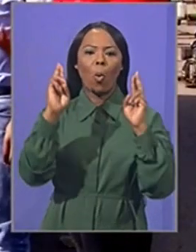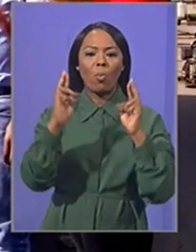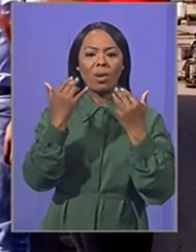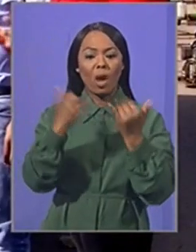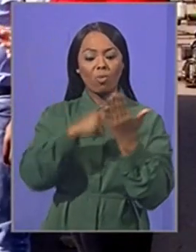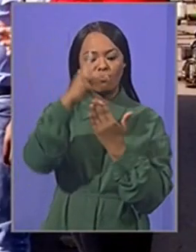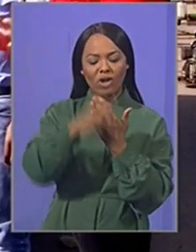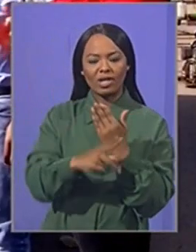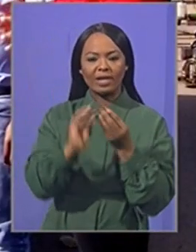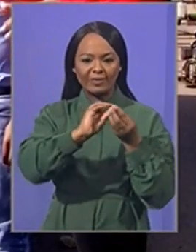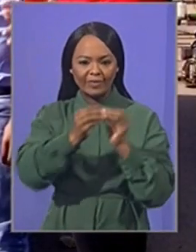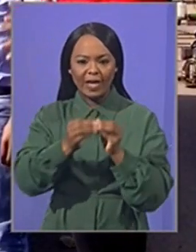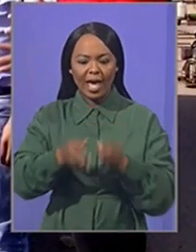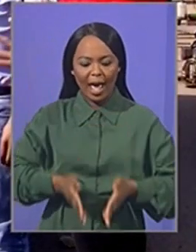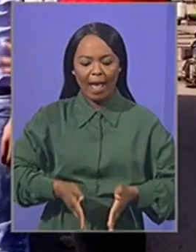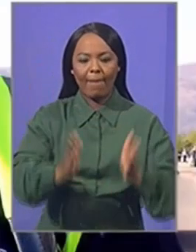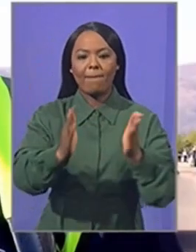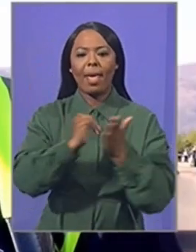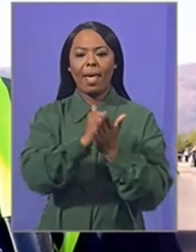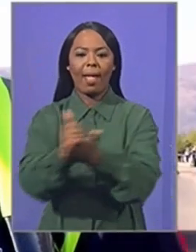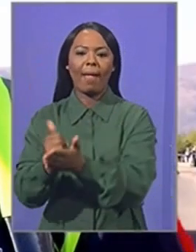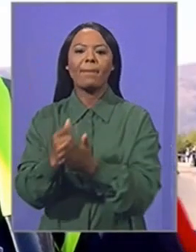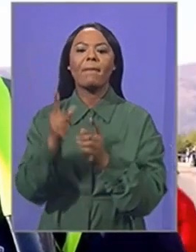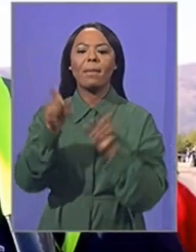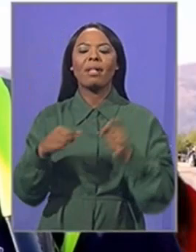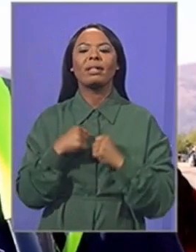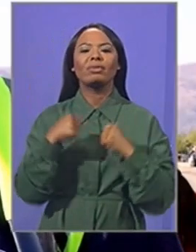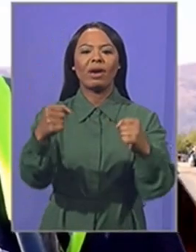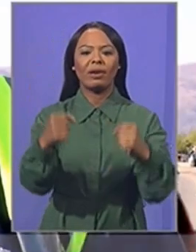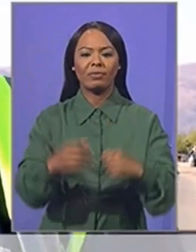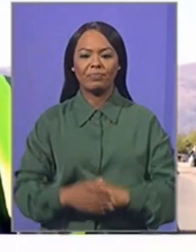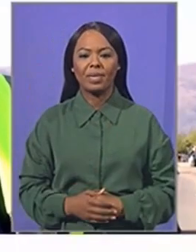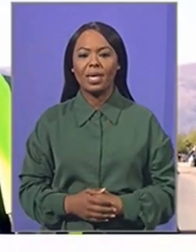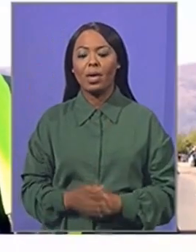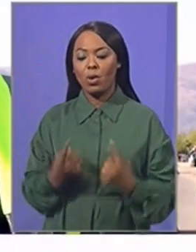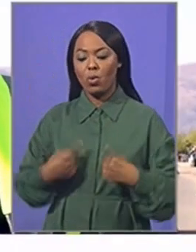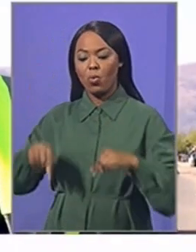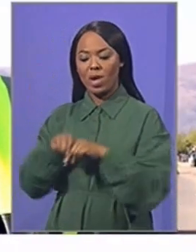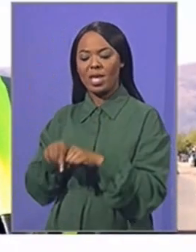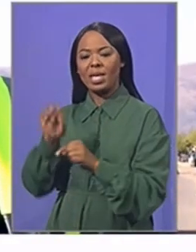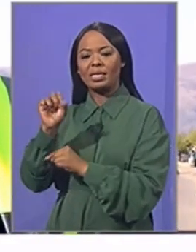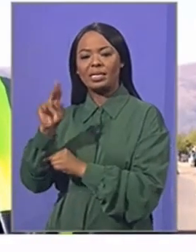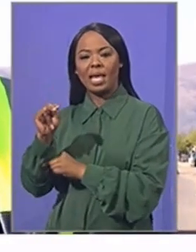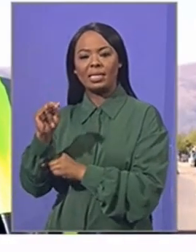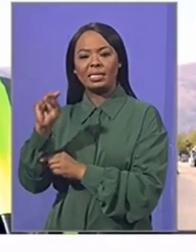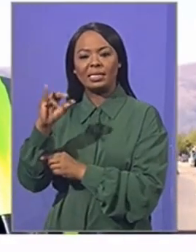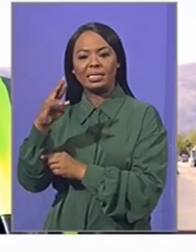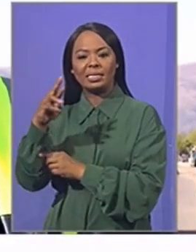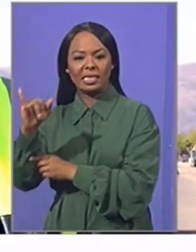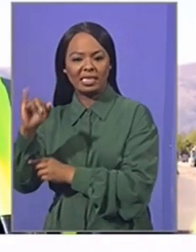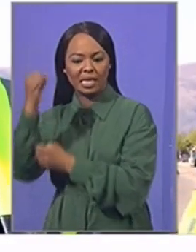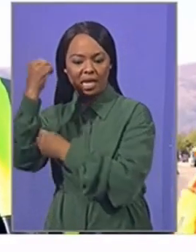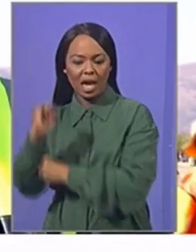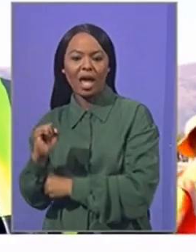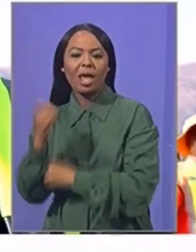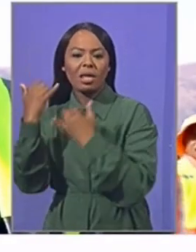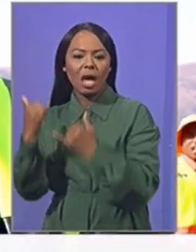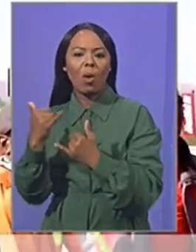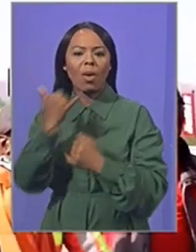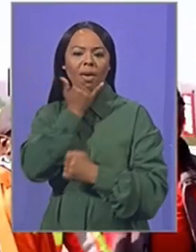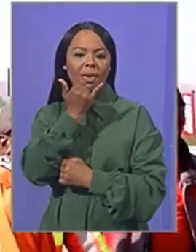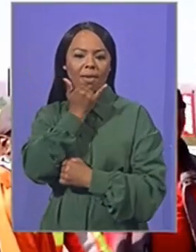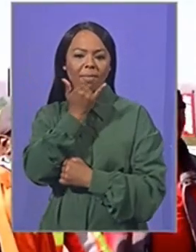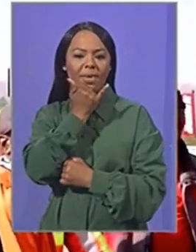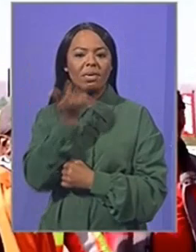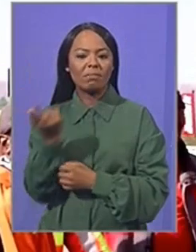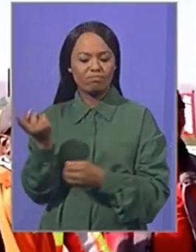bakgweetsi thata. Re le Sun City re itumetse thata ke ka go ebile re tsang karolo go leka go tokafatsa tsela e for bajanala ba rona.